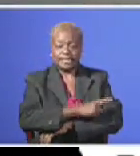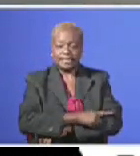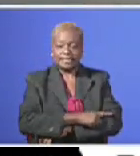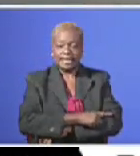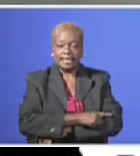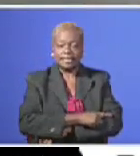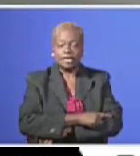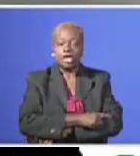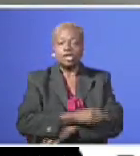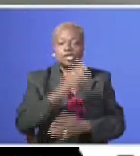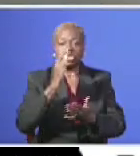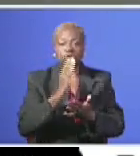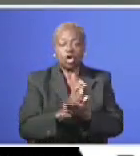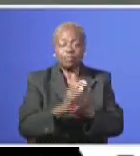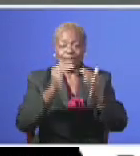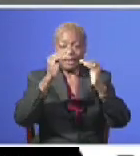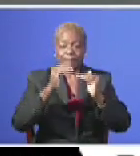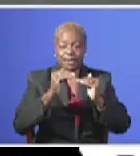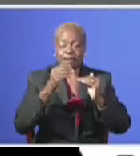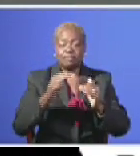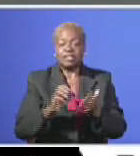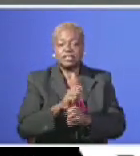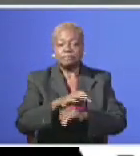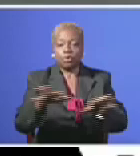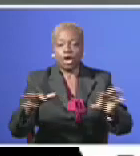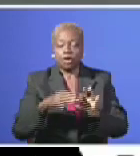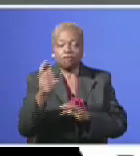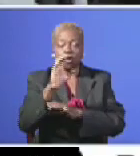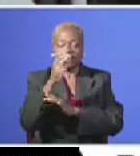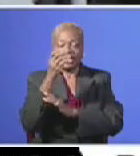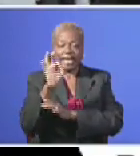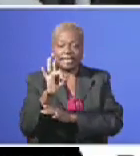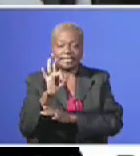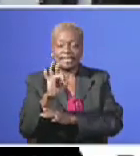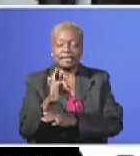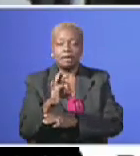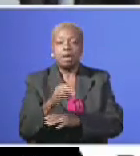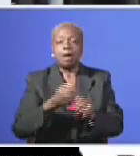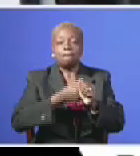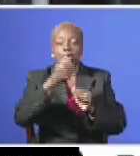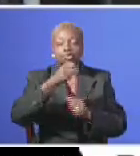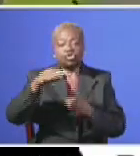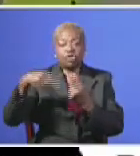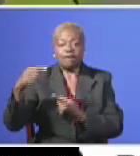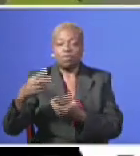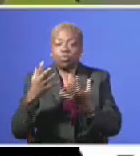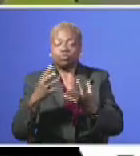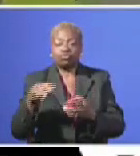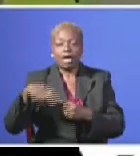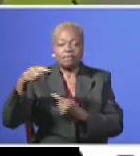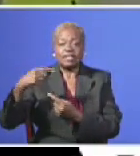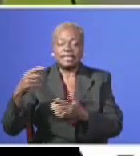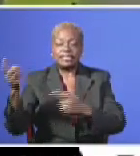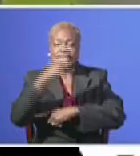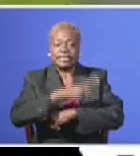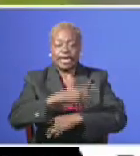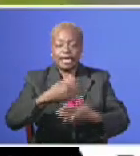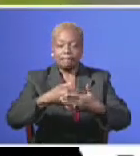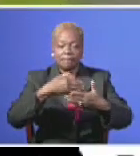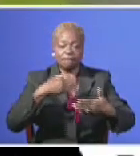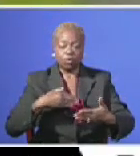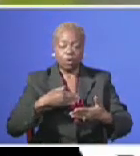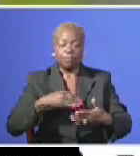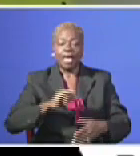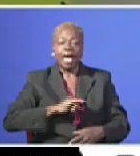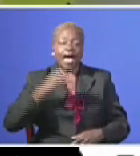the spread of COVID-19, pilot Roberto Thompson says most travelers opted to travel the day before. I was at Jet